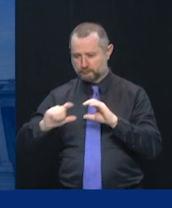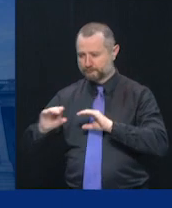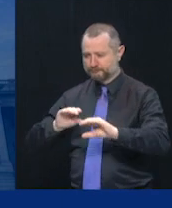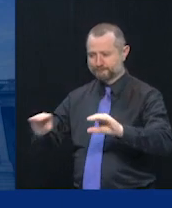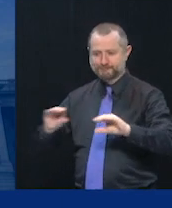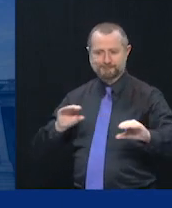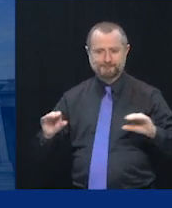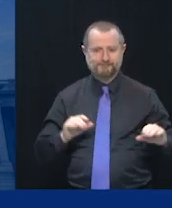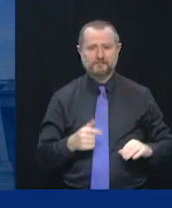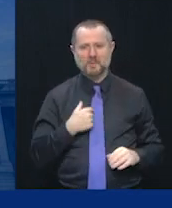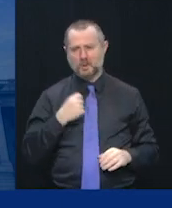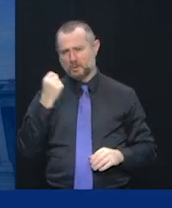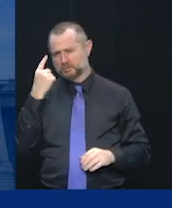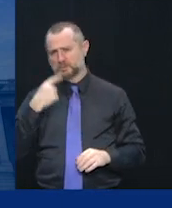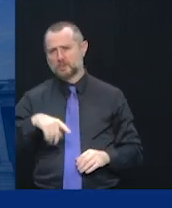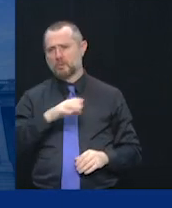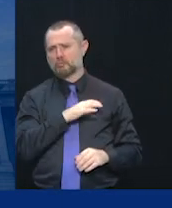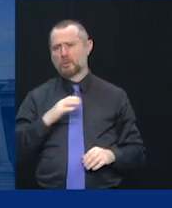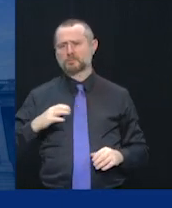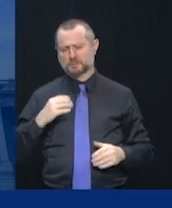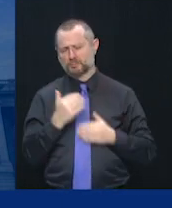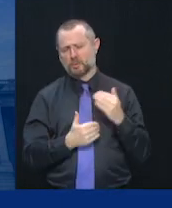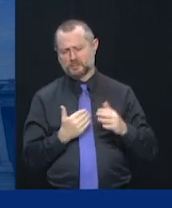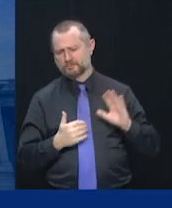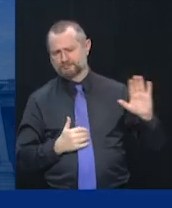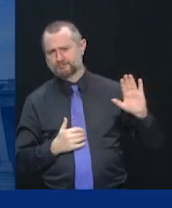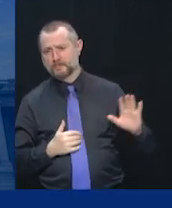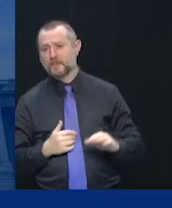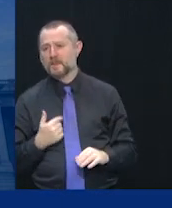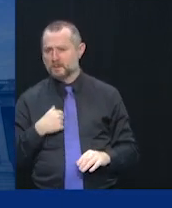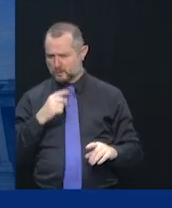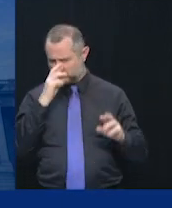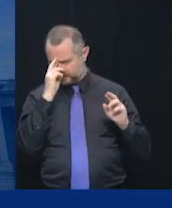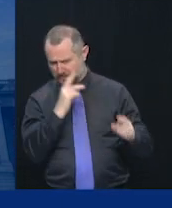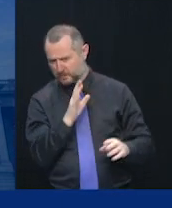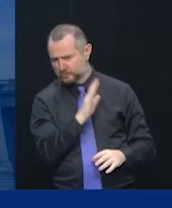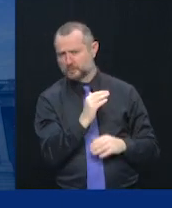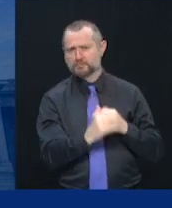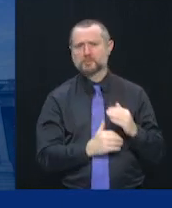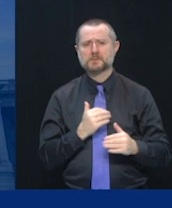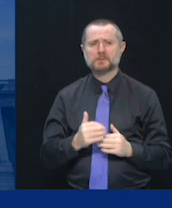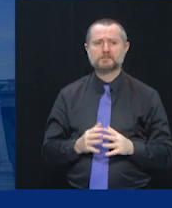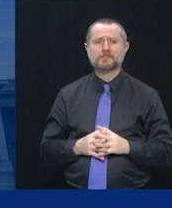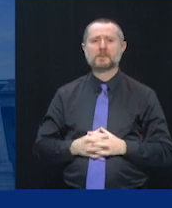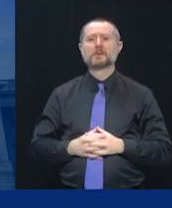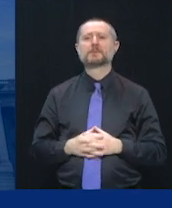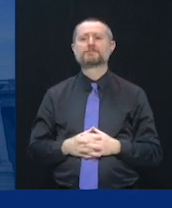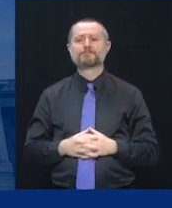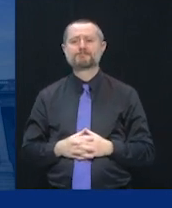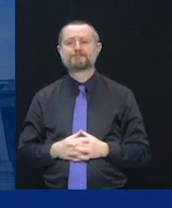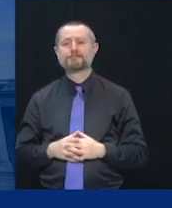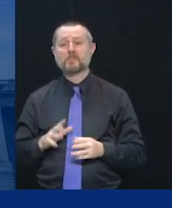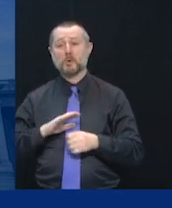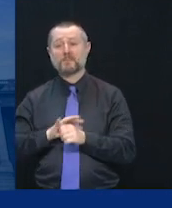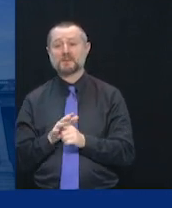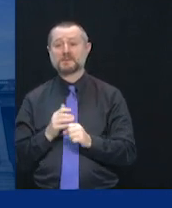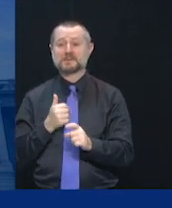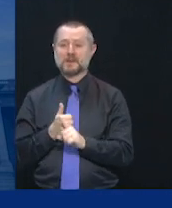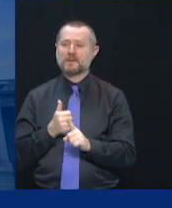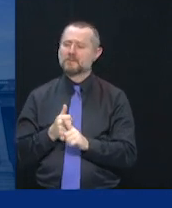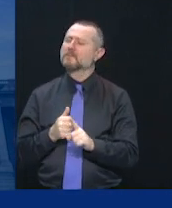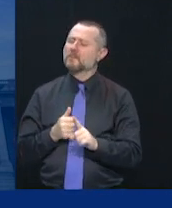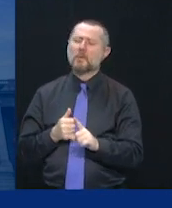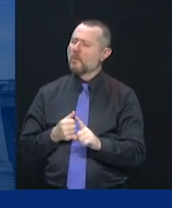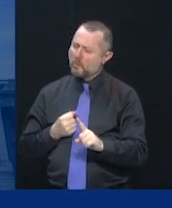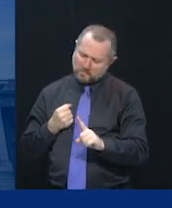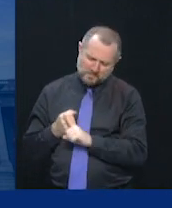congressional process. I respect the congressional process. I understand that COVID has affected every state.